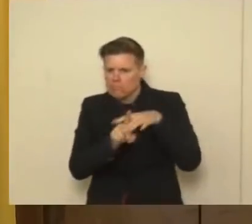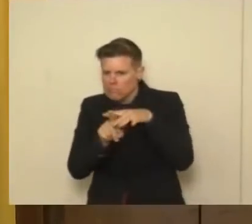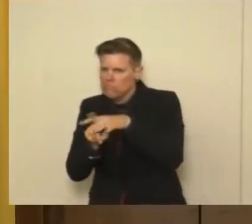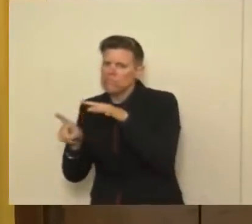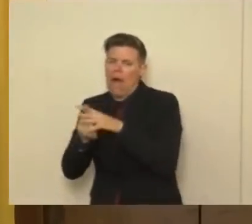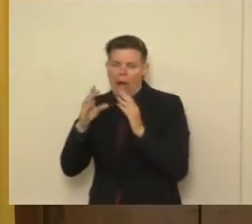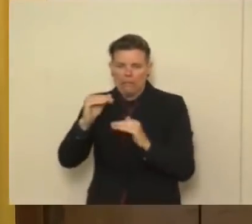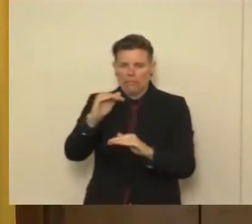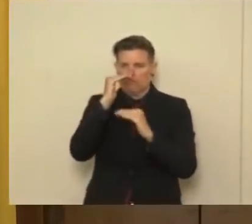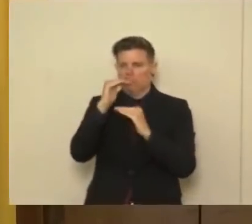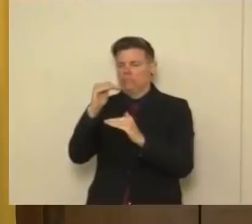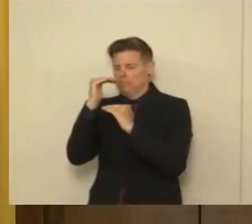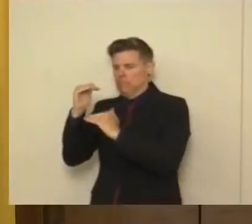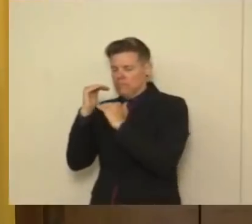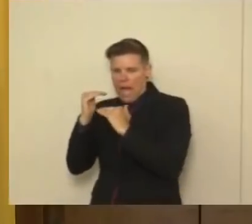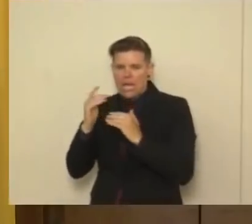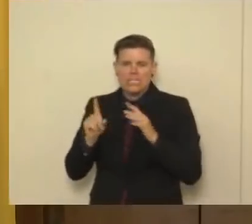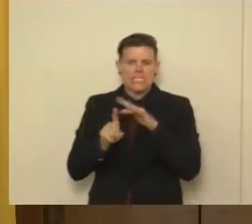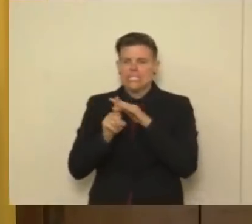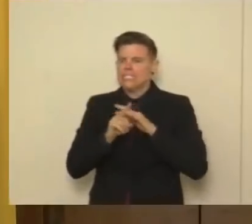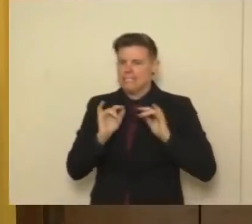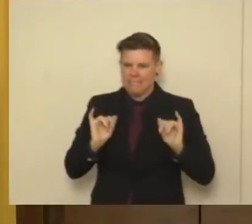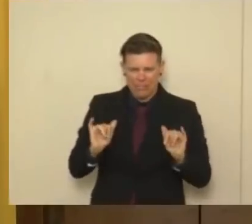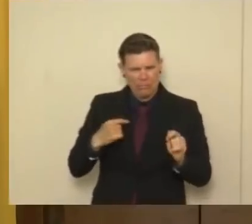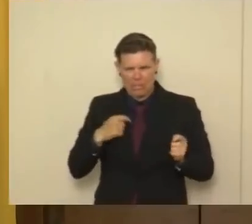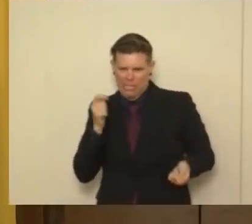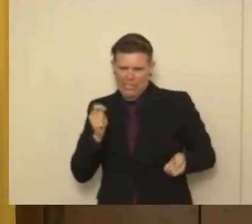is why we worked so hard to try to prevent it from